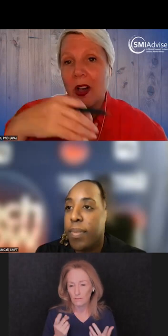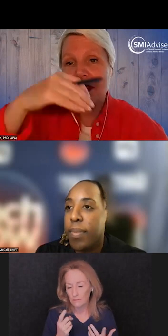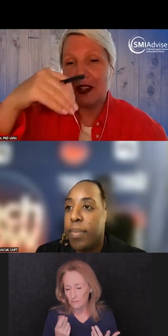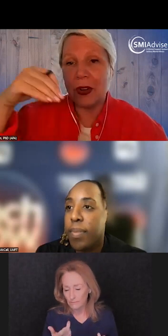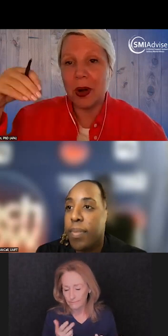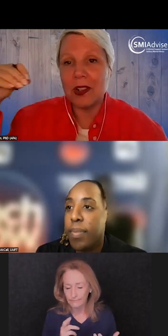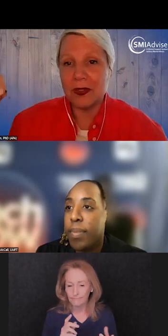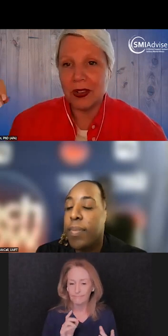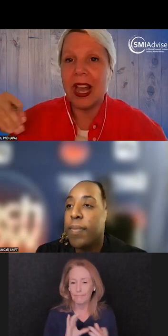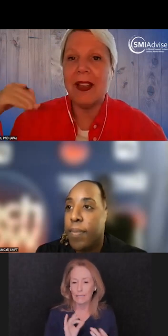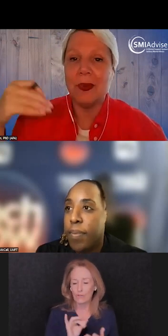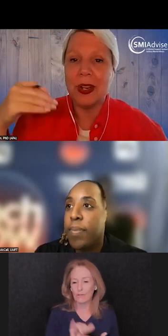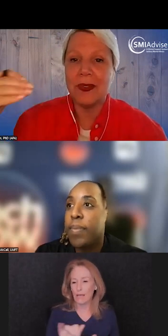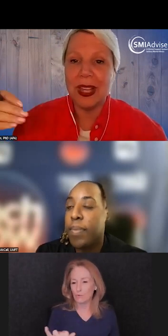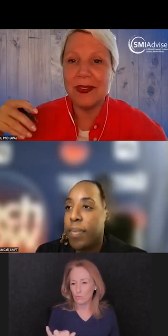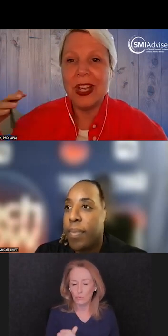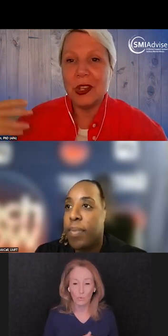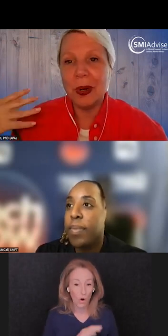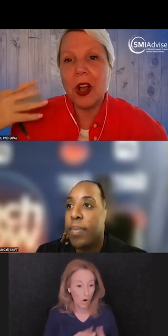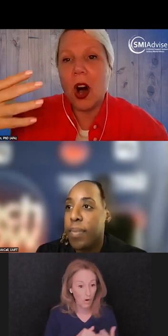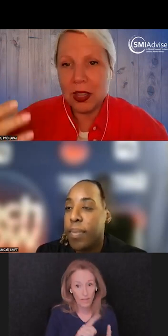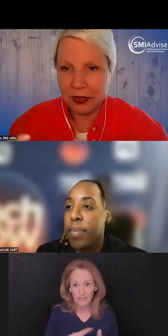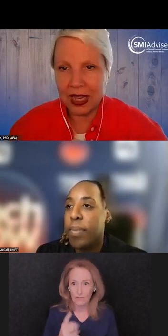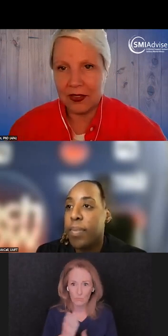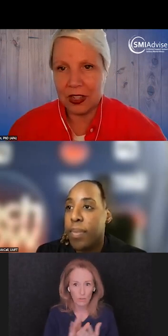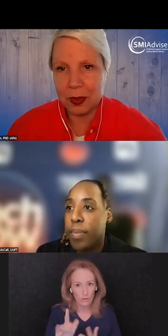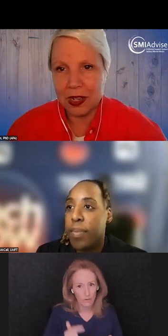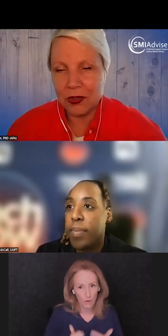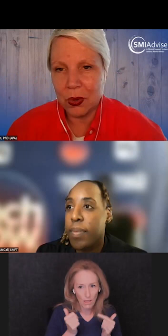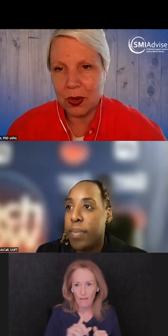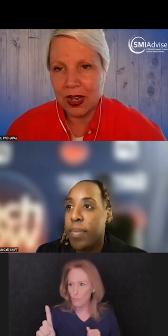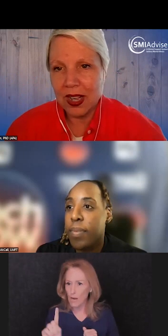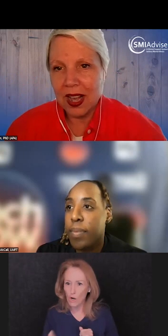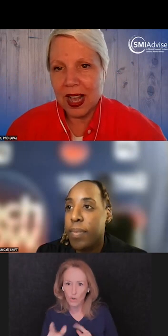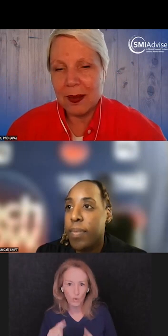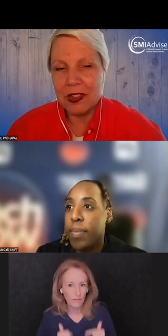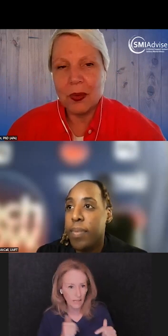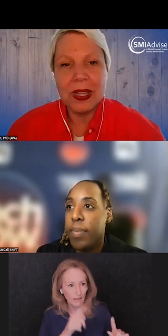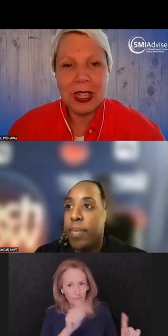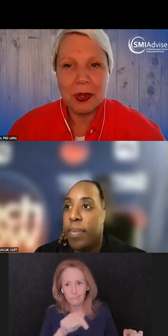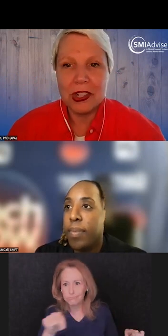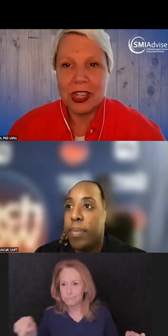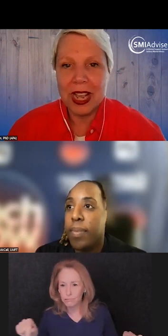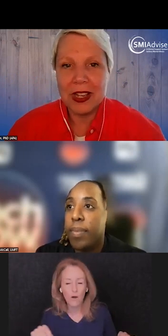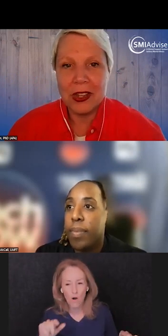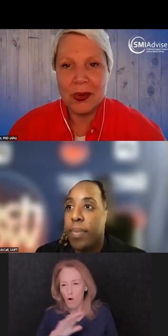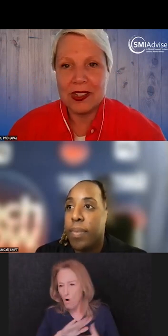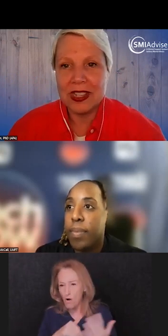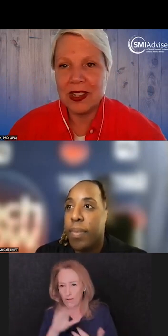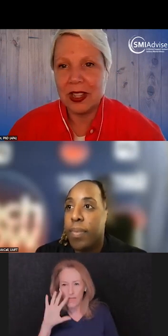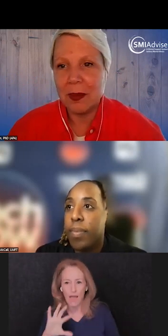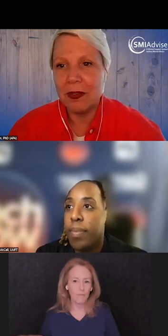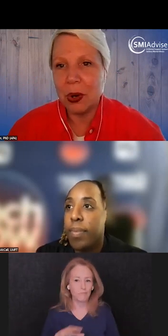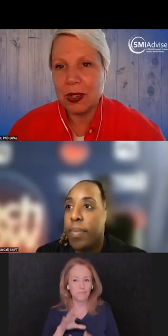well, all the different parts of your life and where you've lived, you bring all of that lived experience forward. And so really appreciate you